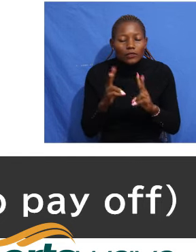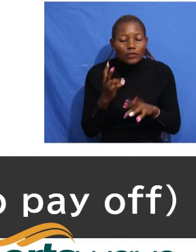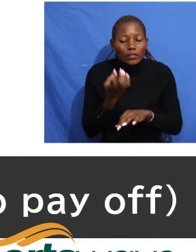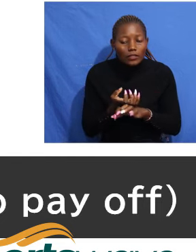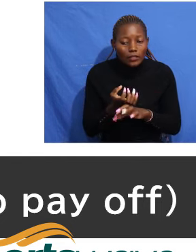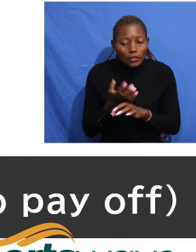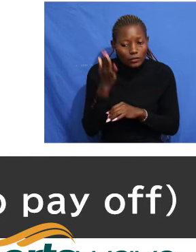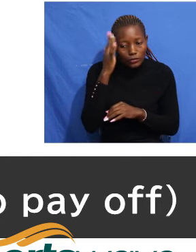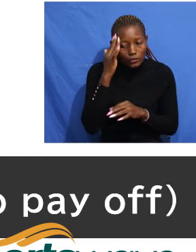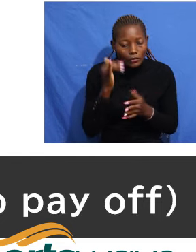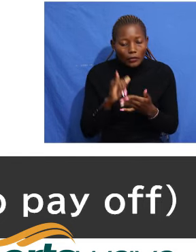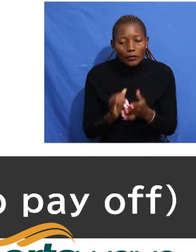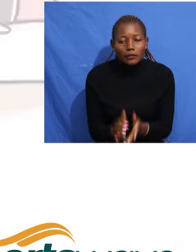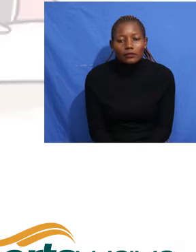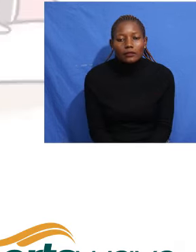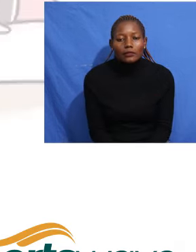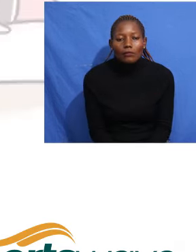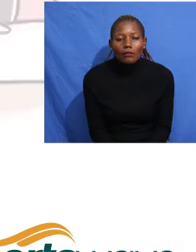realize that.